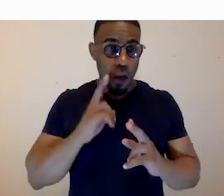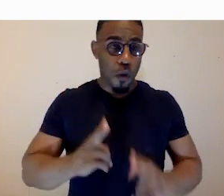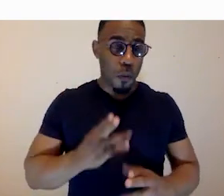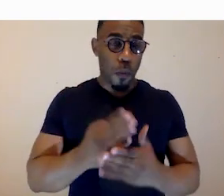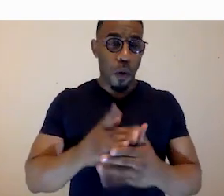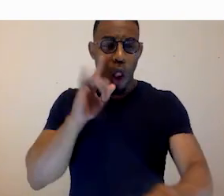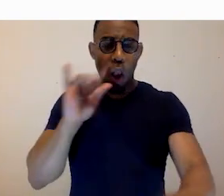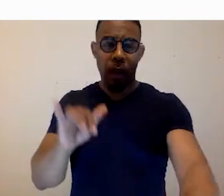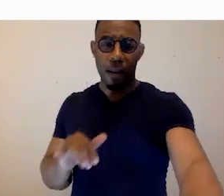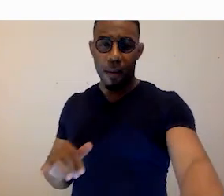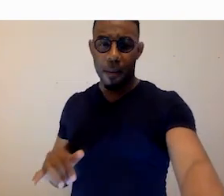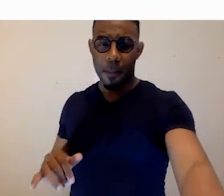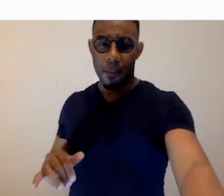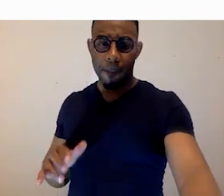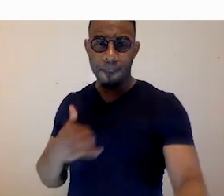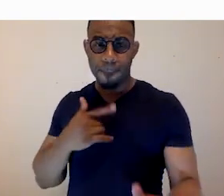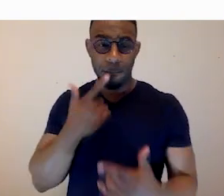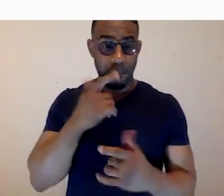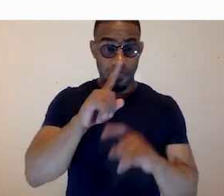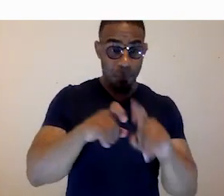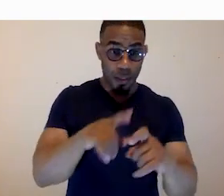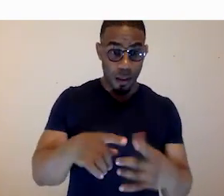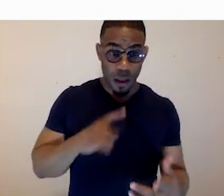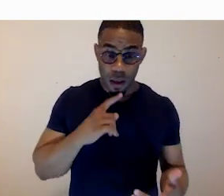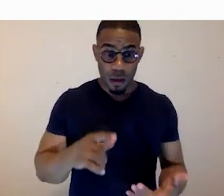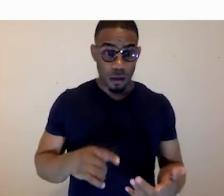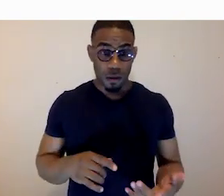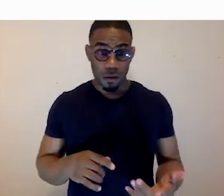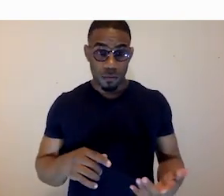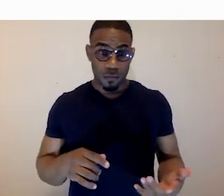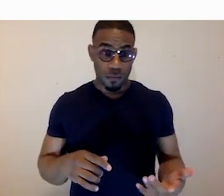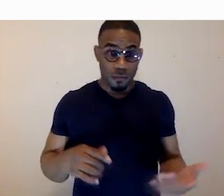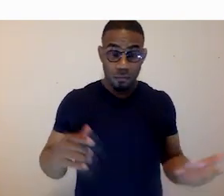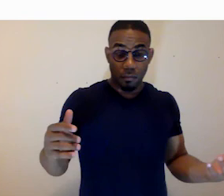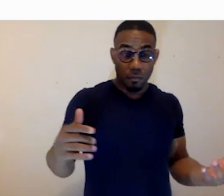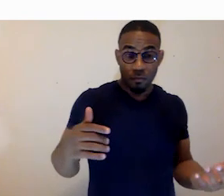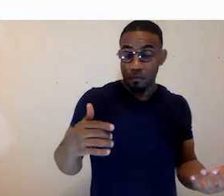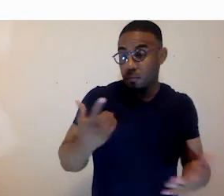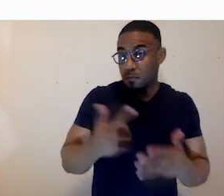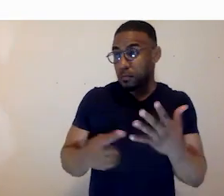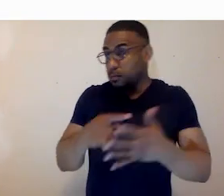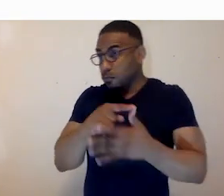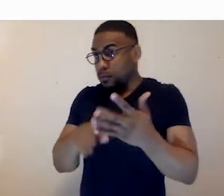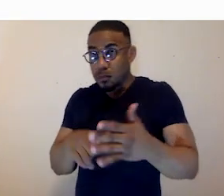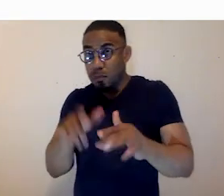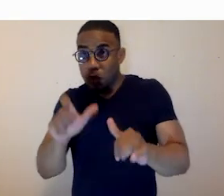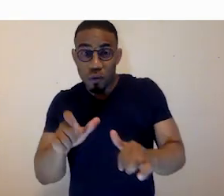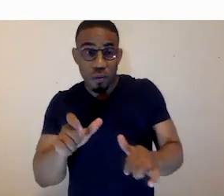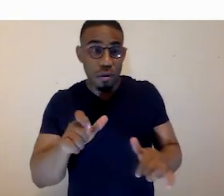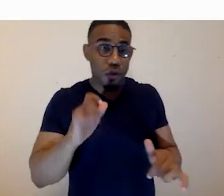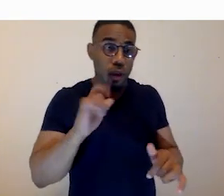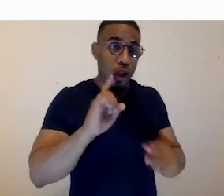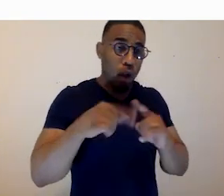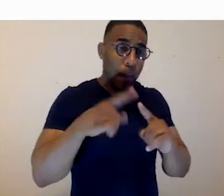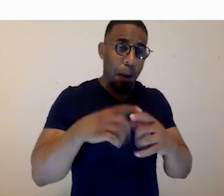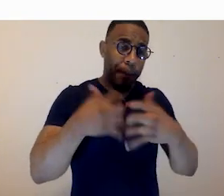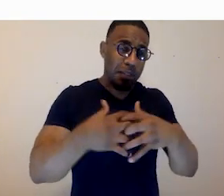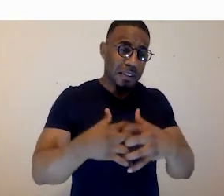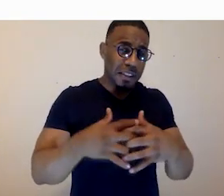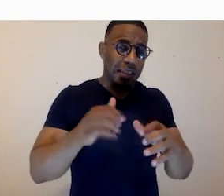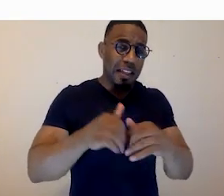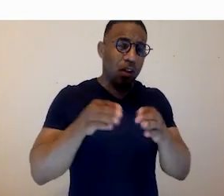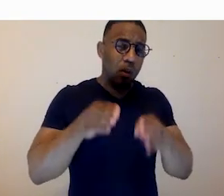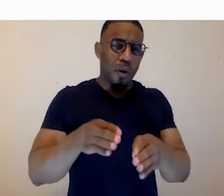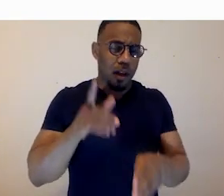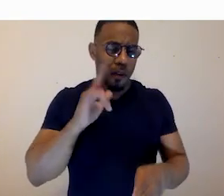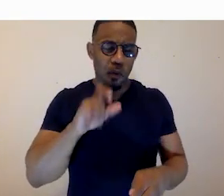like. I have these interesting questions as to, how we should act and what is actually considered to be good. And trying to talk about a machine in this